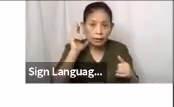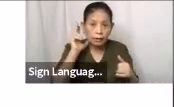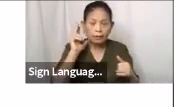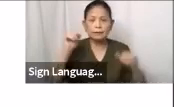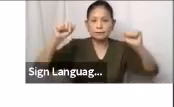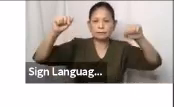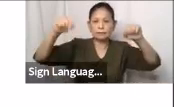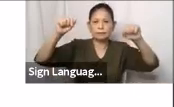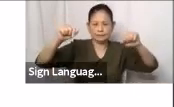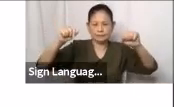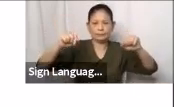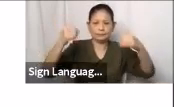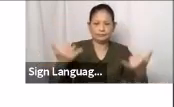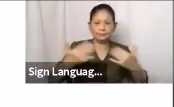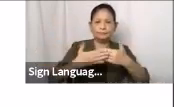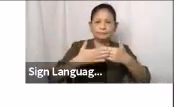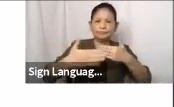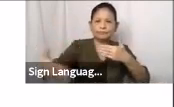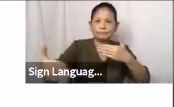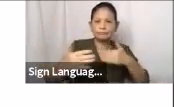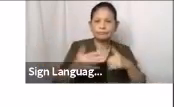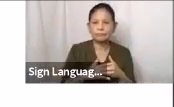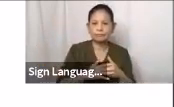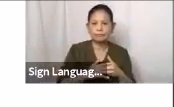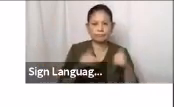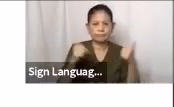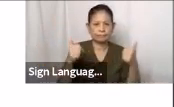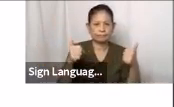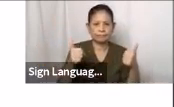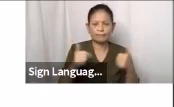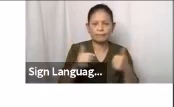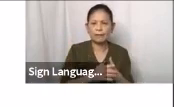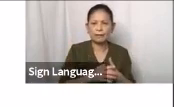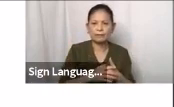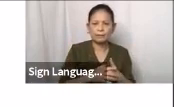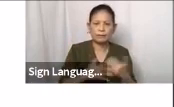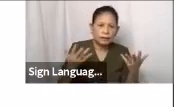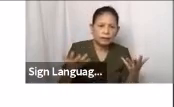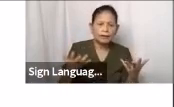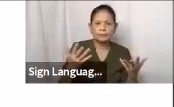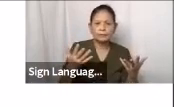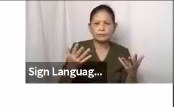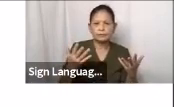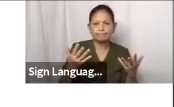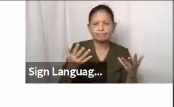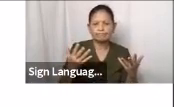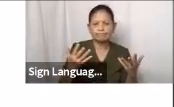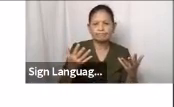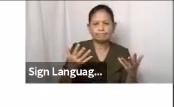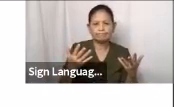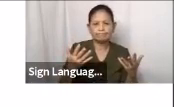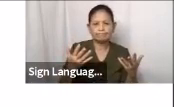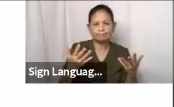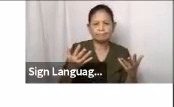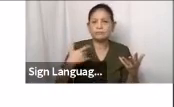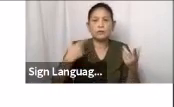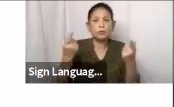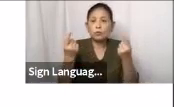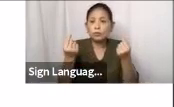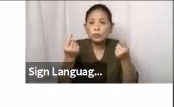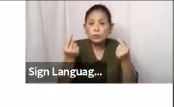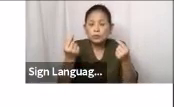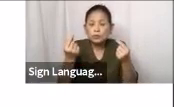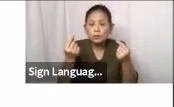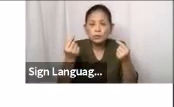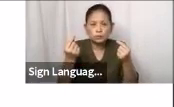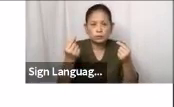Yes, you can be heard now. Yes, we can hear you now, so. Sure, thank you. So yeah, so the so what we took is the